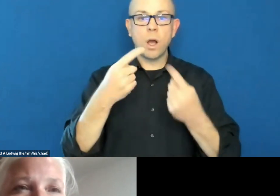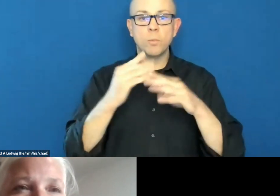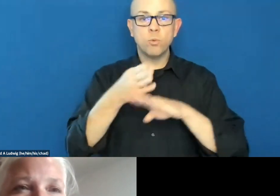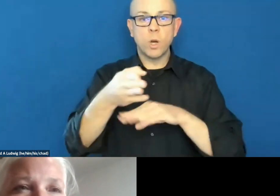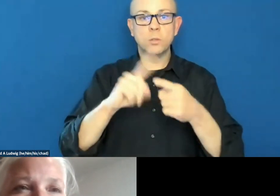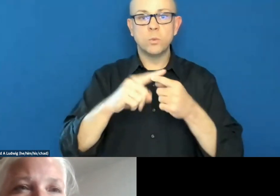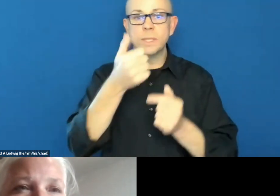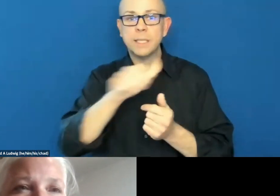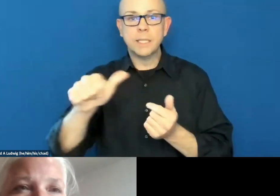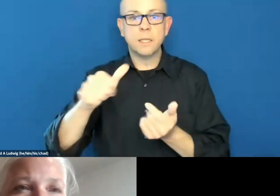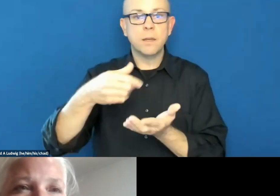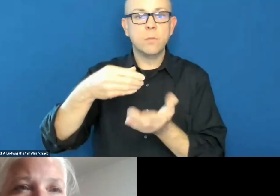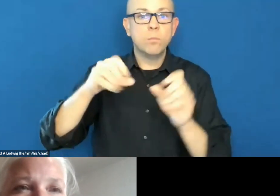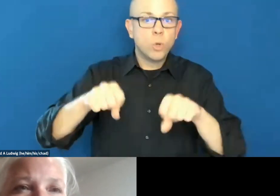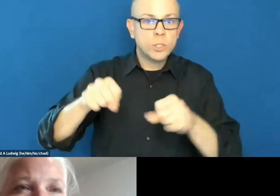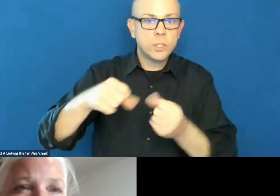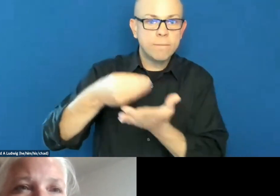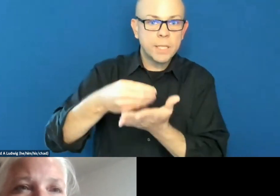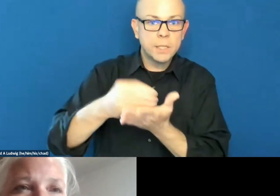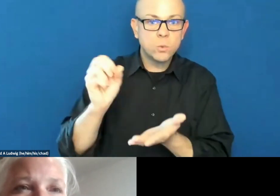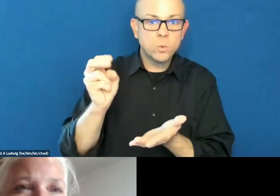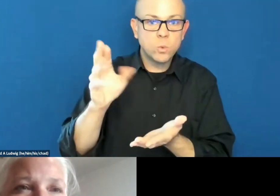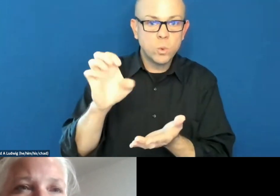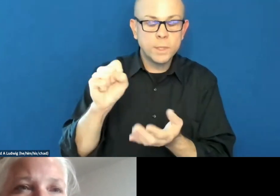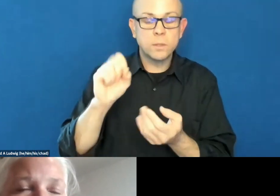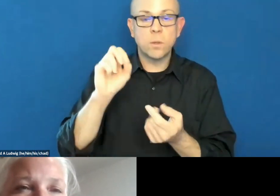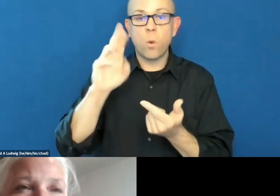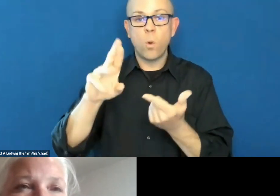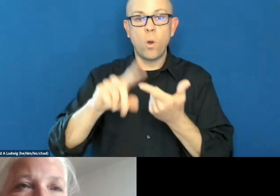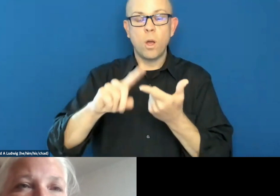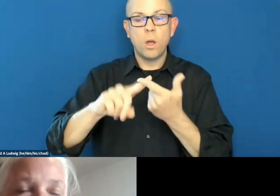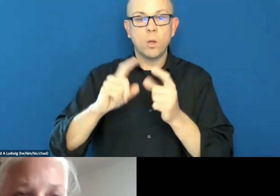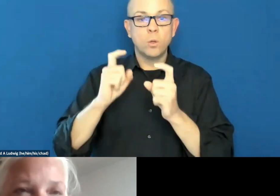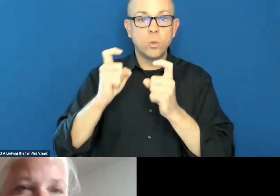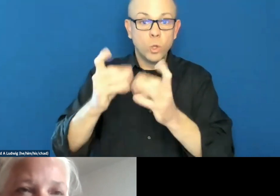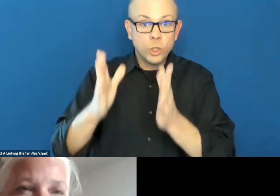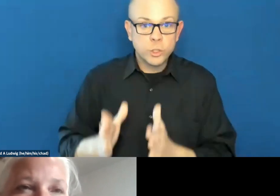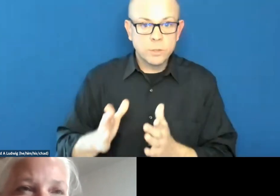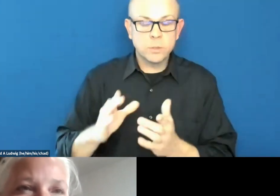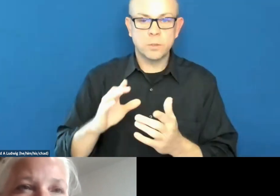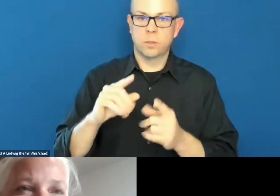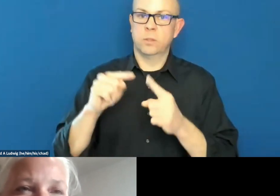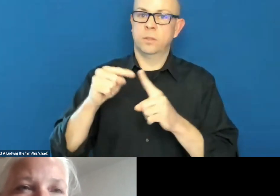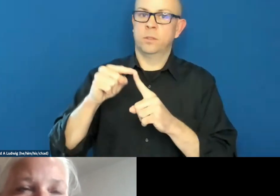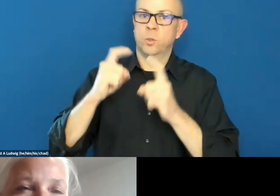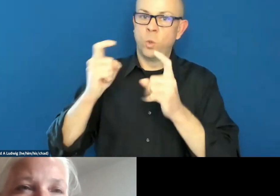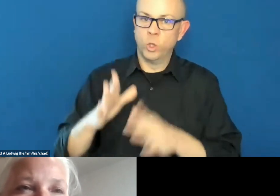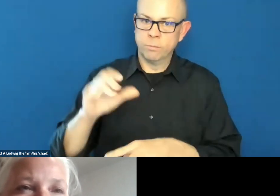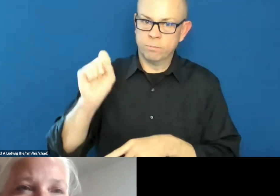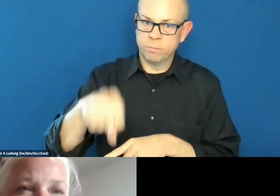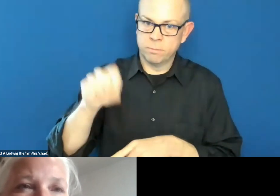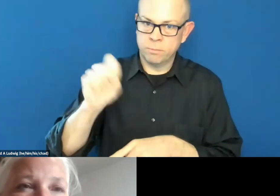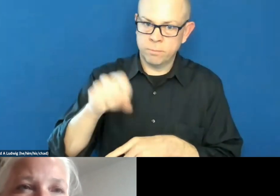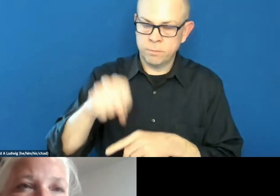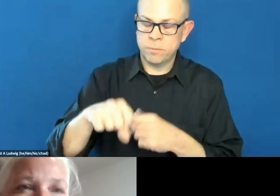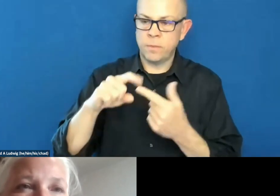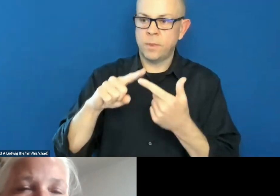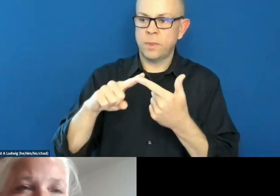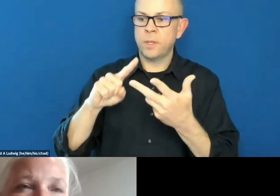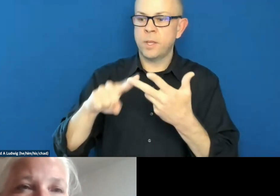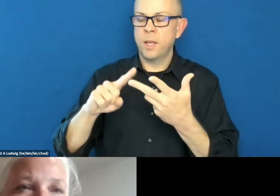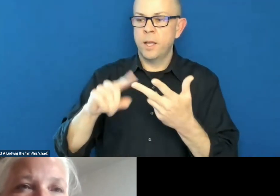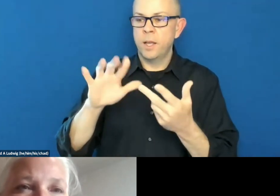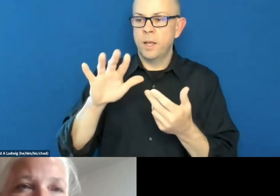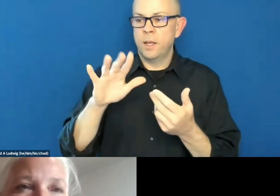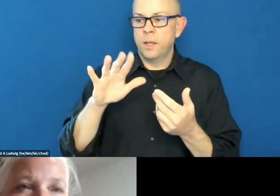And then if you come across any potential funding sources or donors, donors would